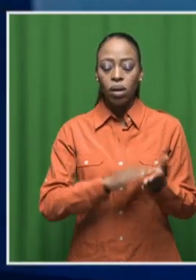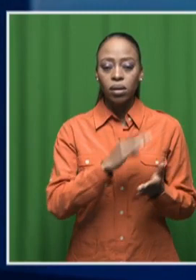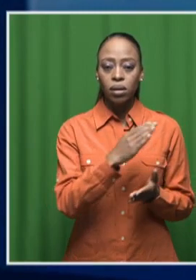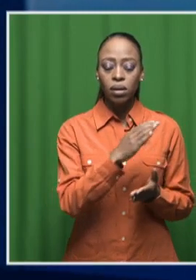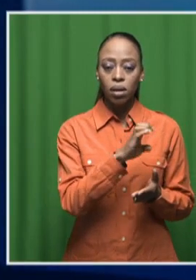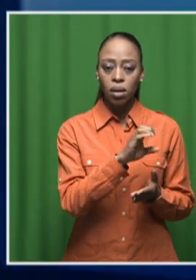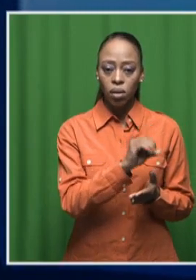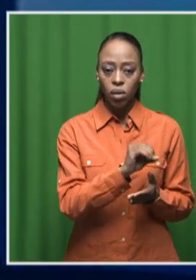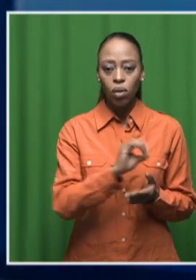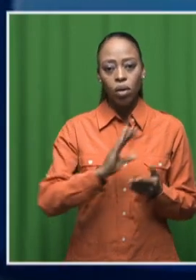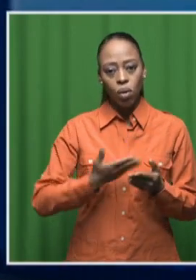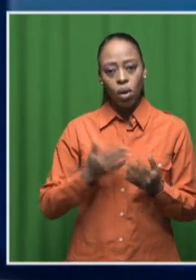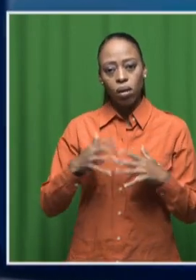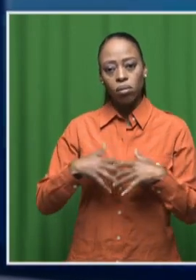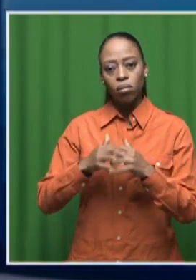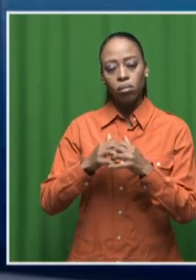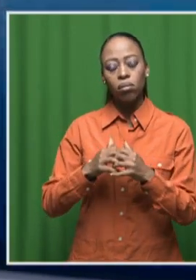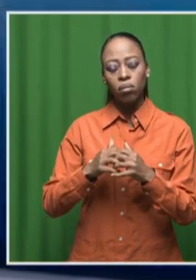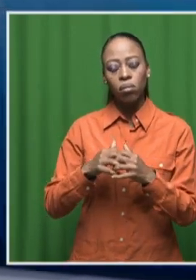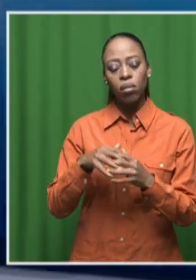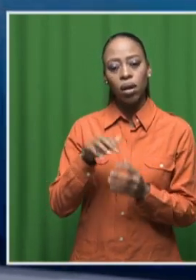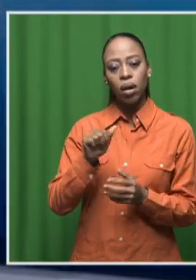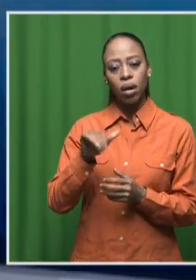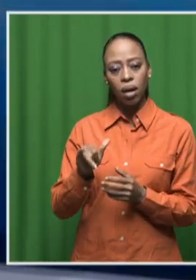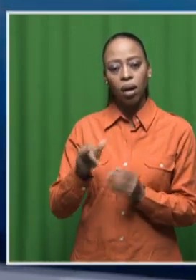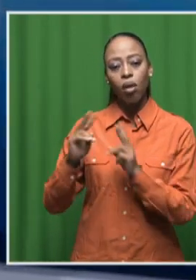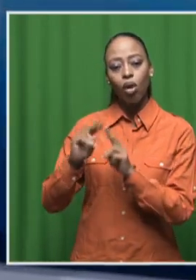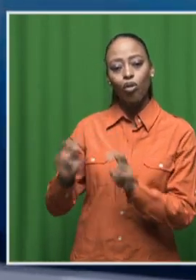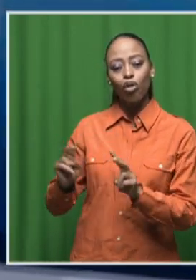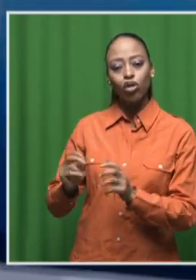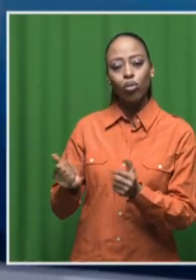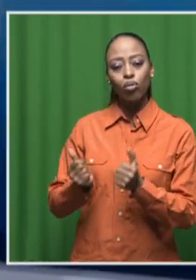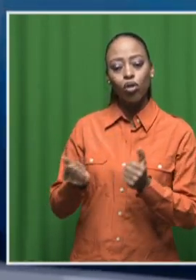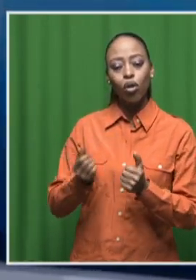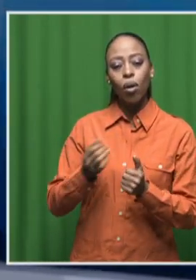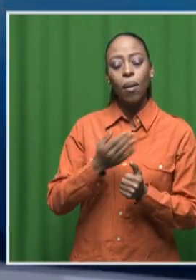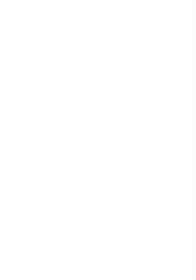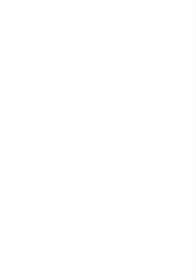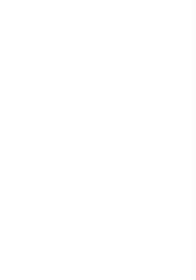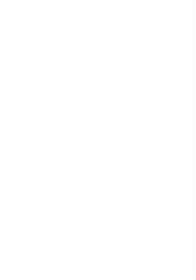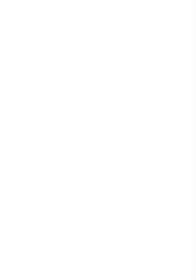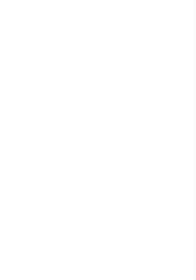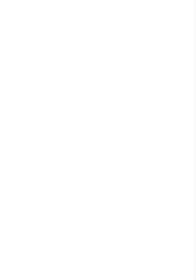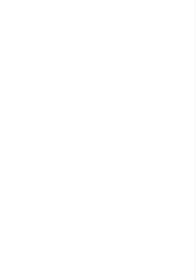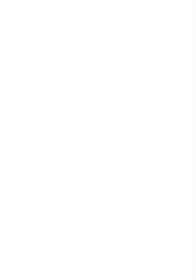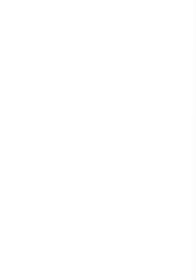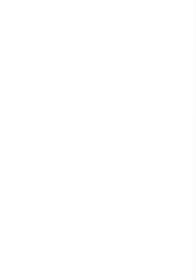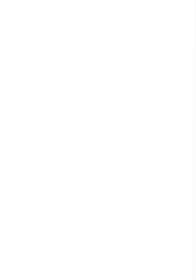an AI lab that does world-class research by and for Africans.